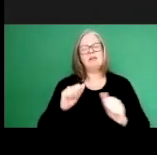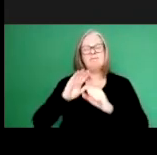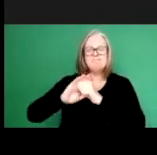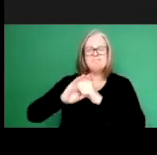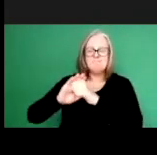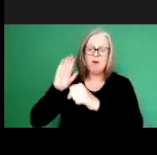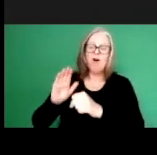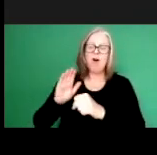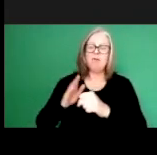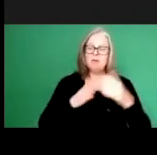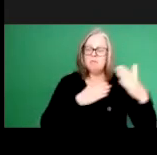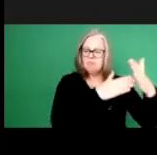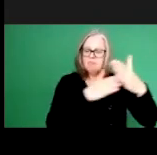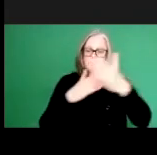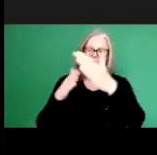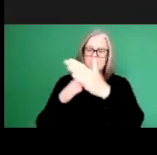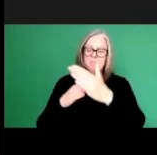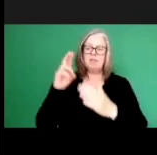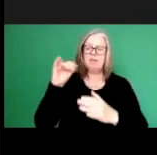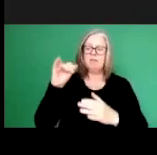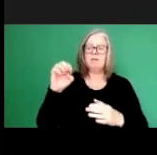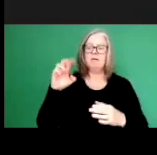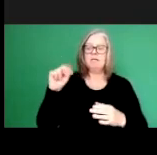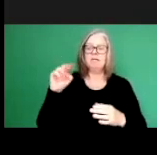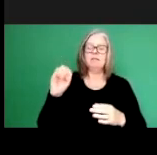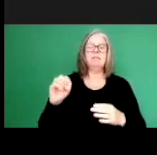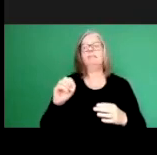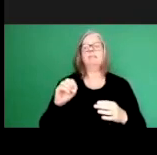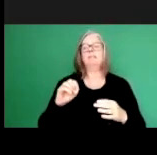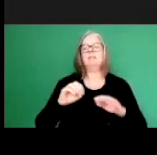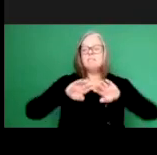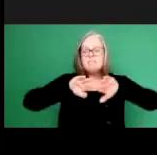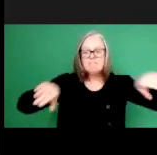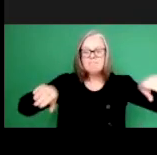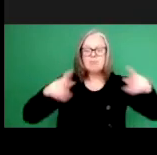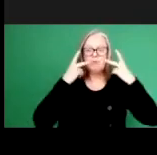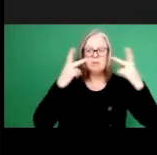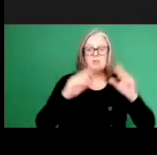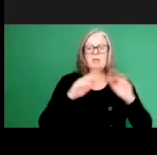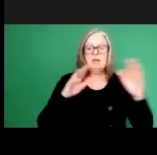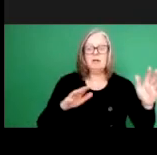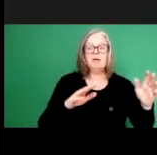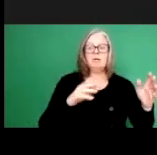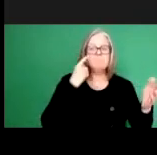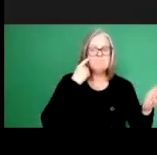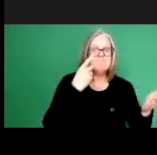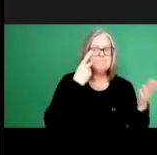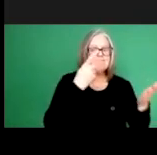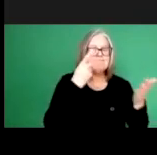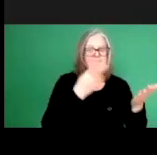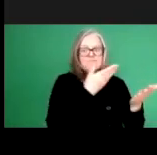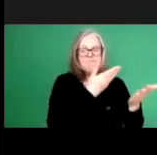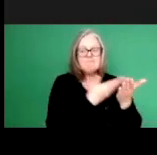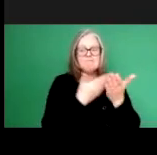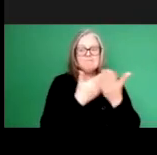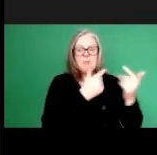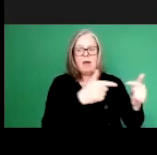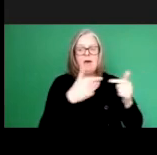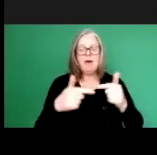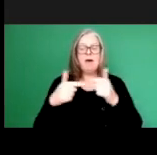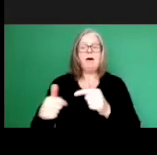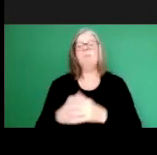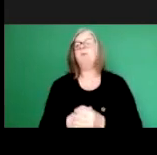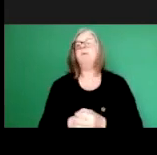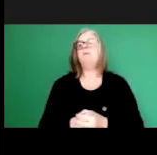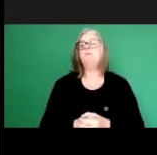justice is about living and loving beyond the shadows and the numbers, and about love and creation in a moment that fetishizes death and spurns care. It's